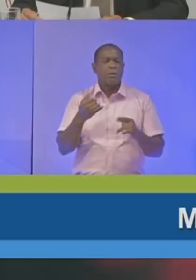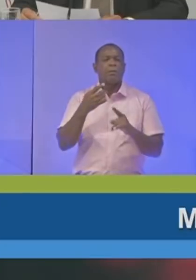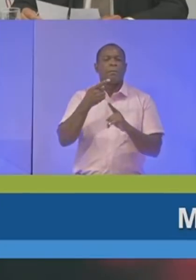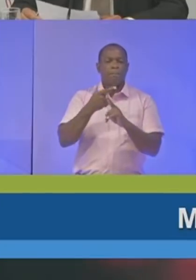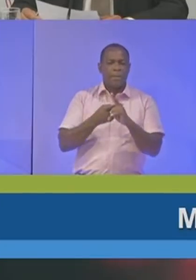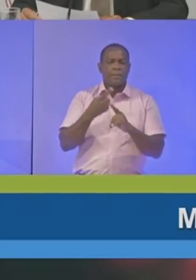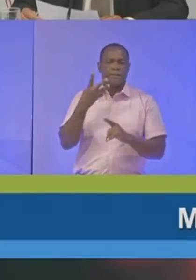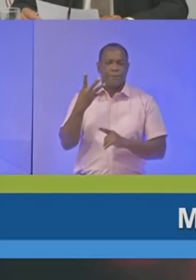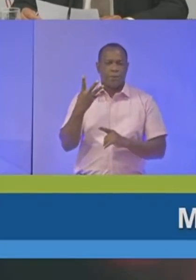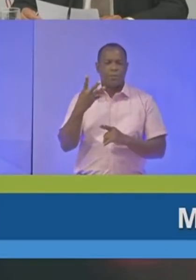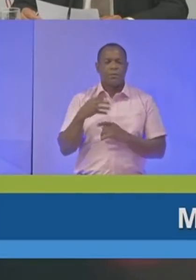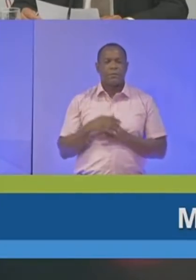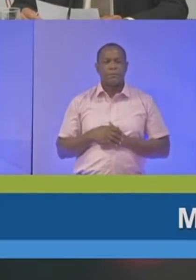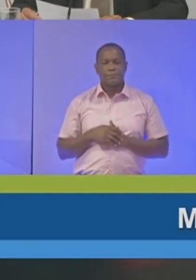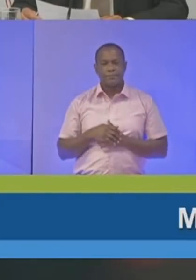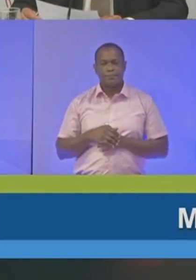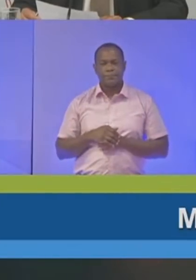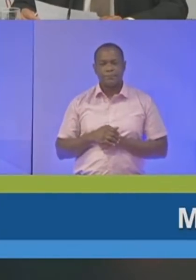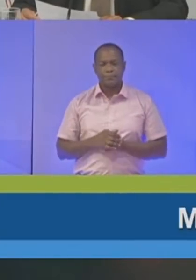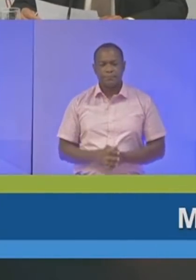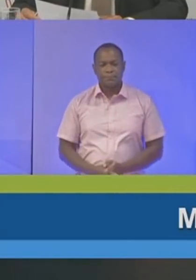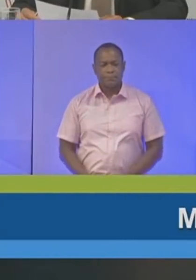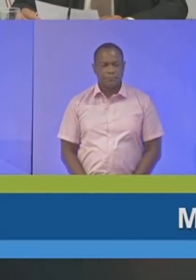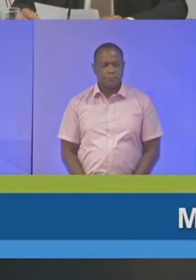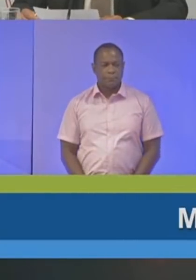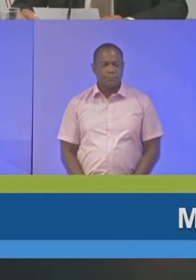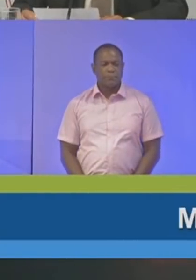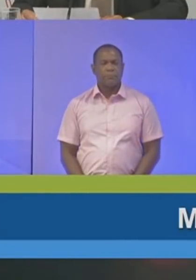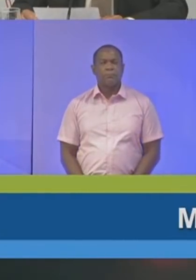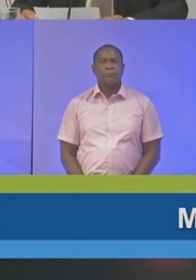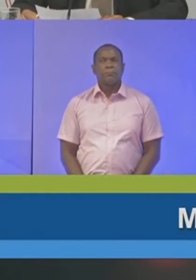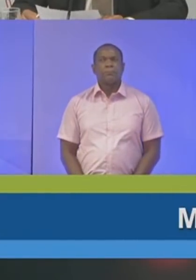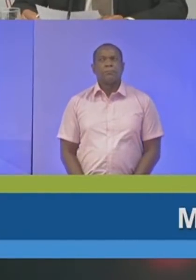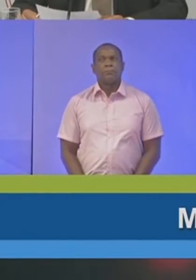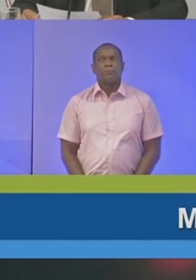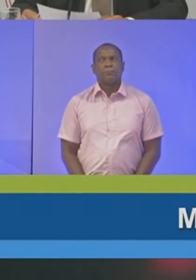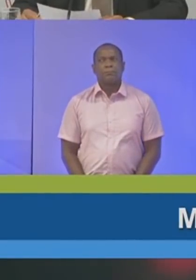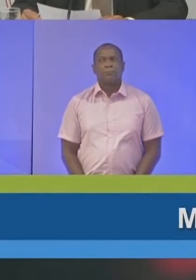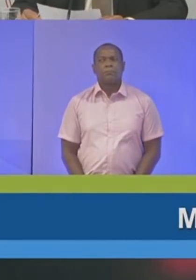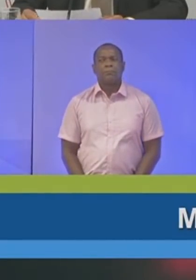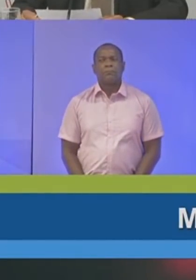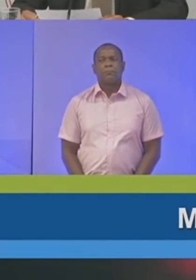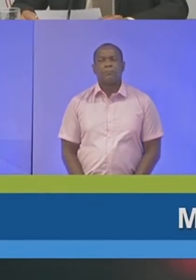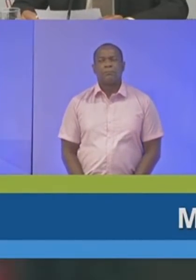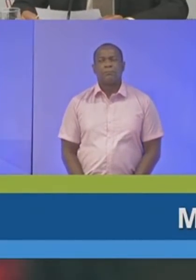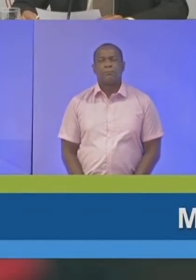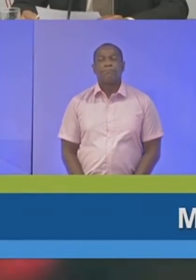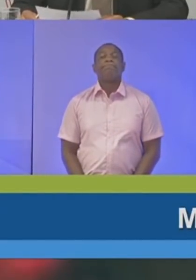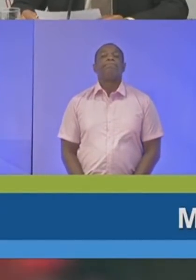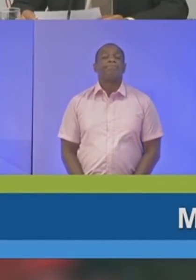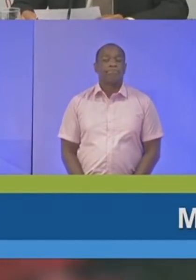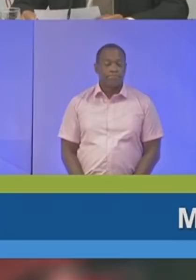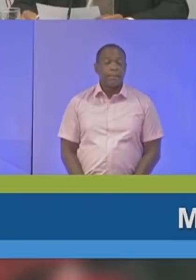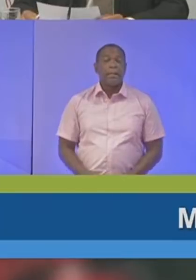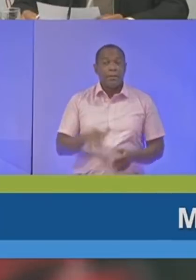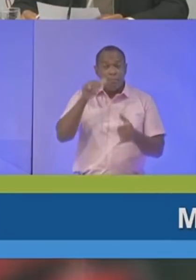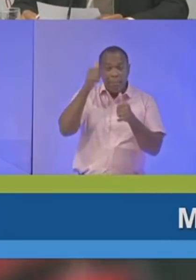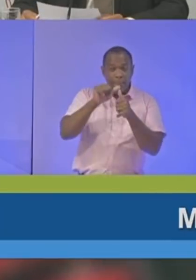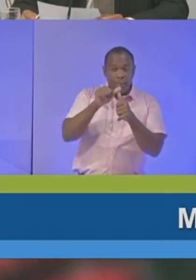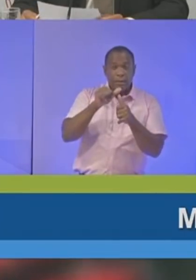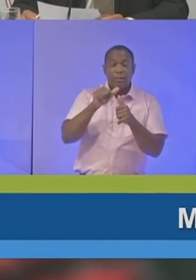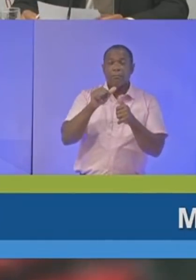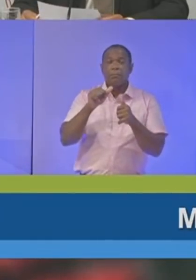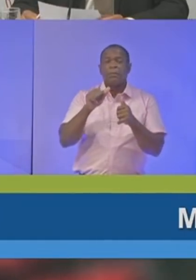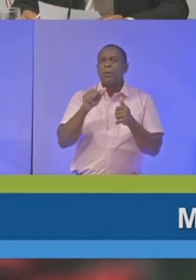As you know, the booster that you can get or request will be any of the vaccines